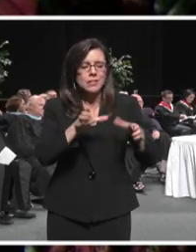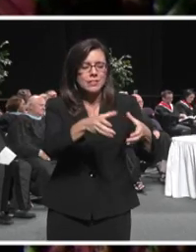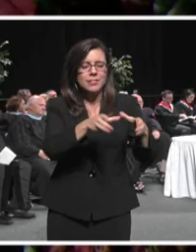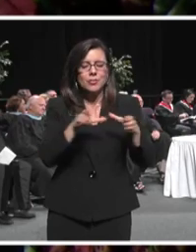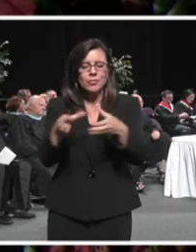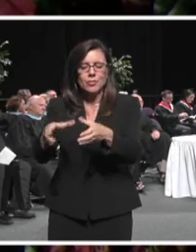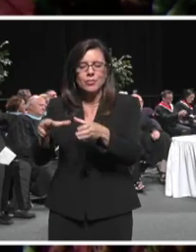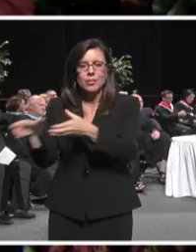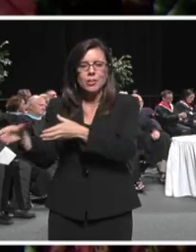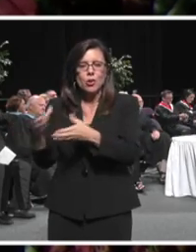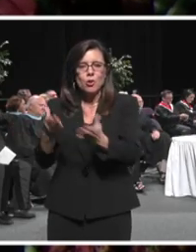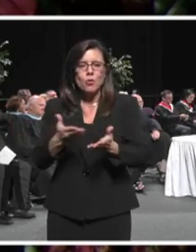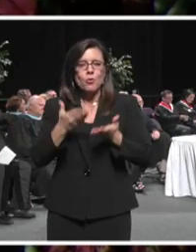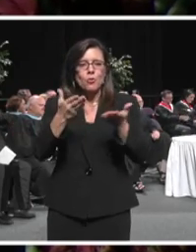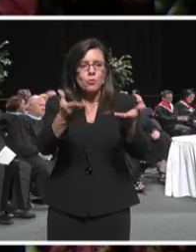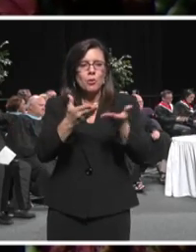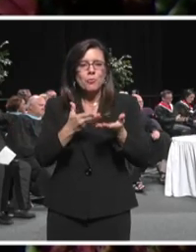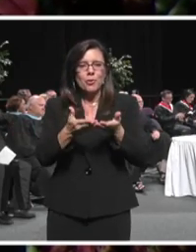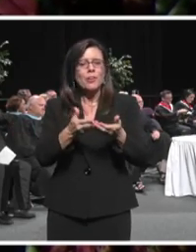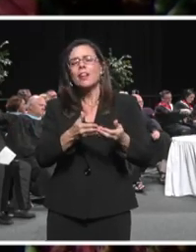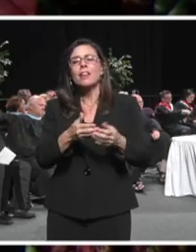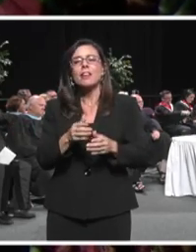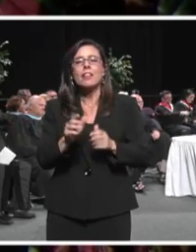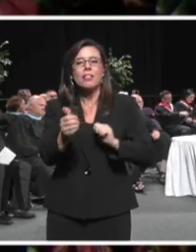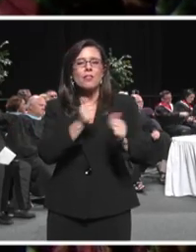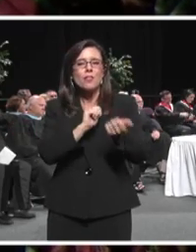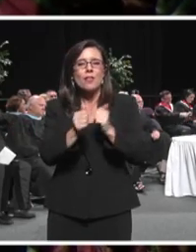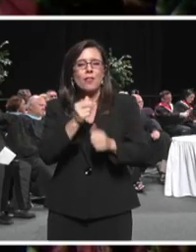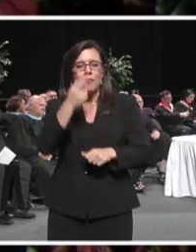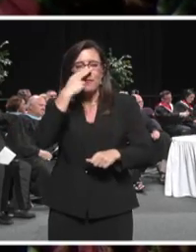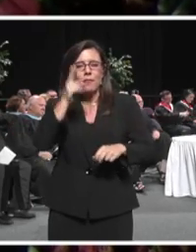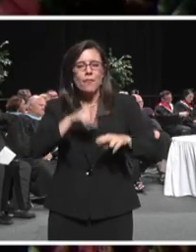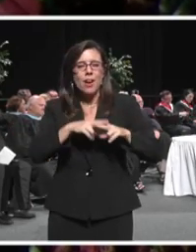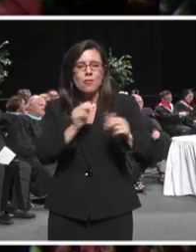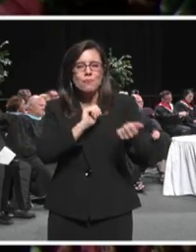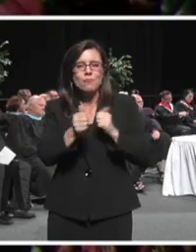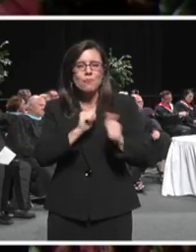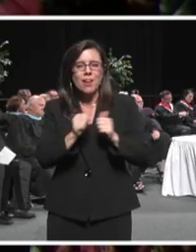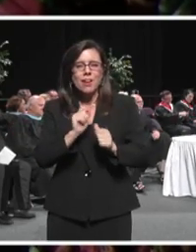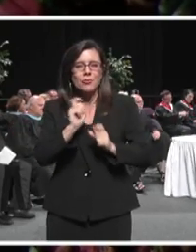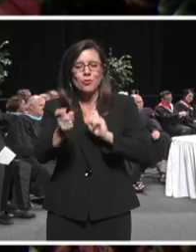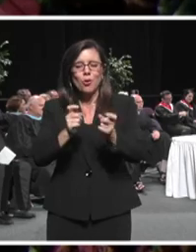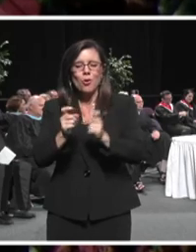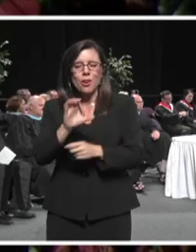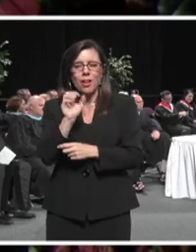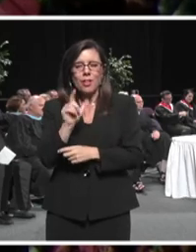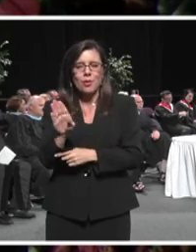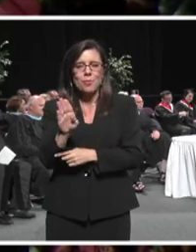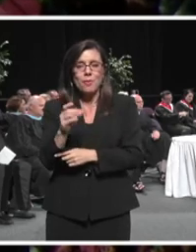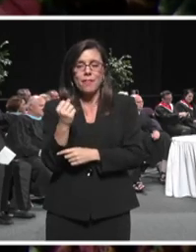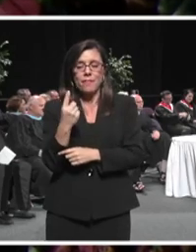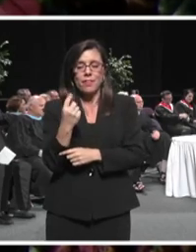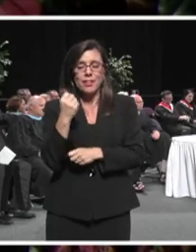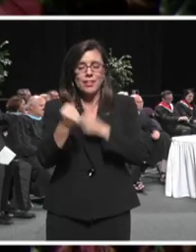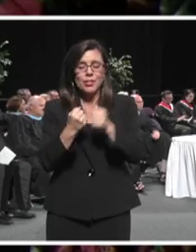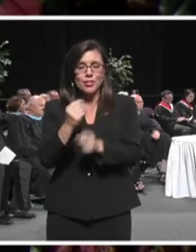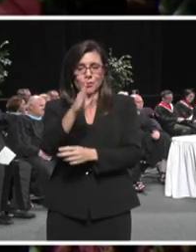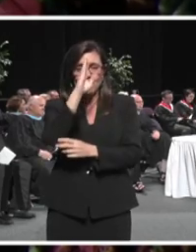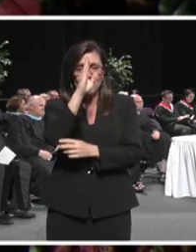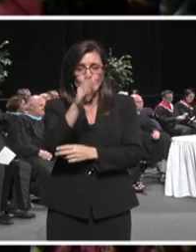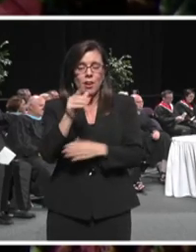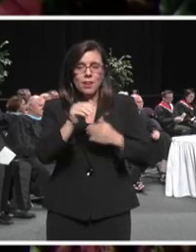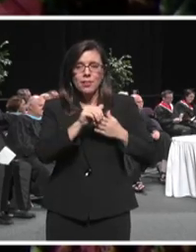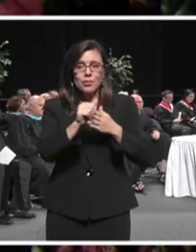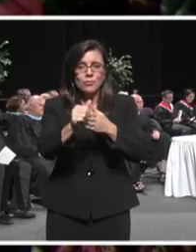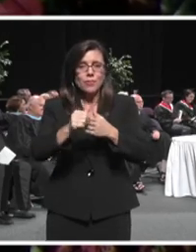represented in the Superintendent's Fun Run Century Donors Club. For the 11th year in a row, you've led the district